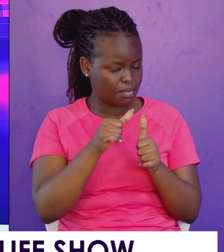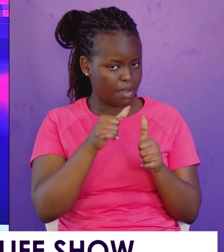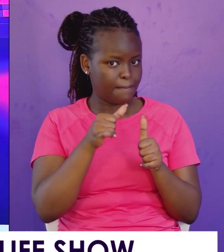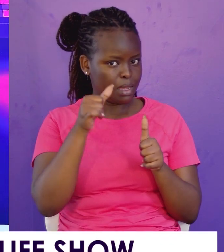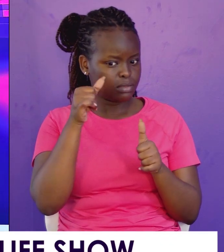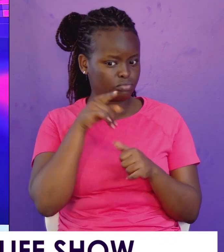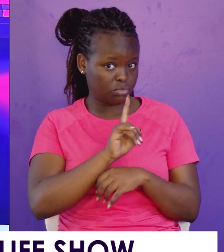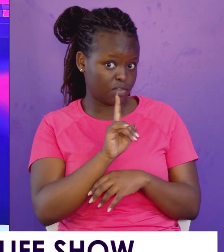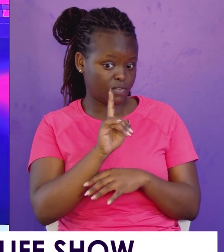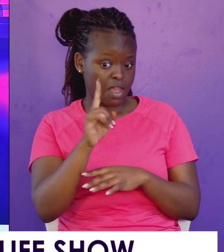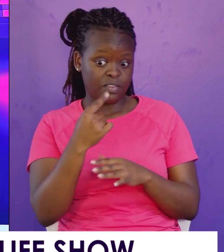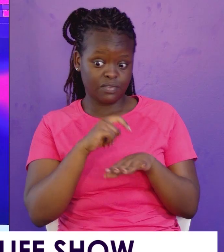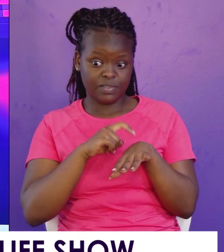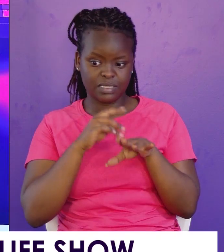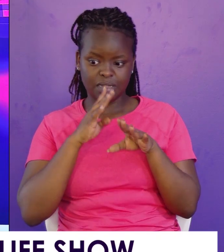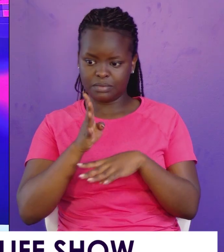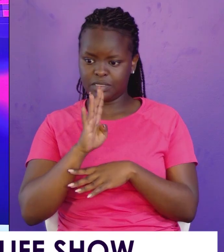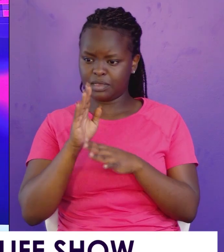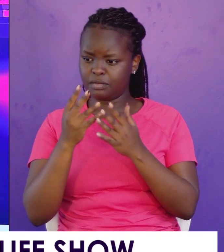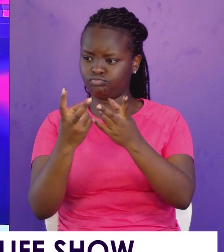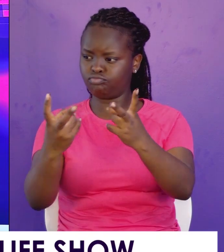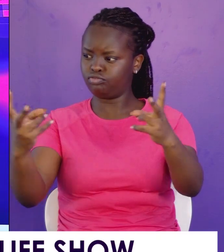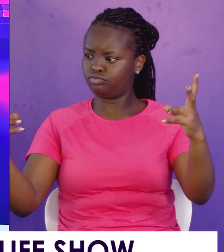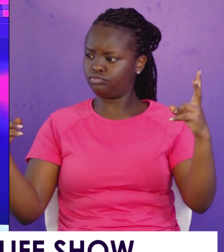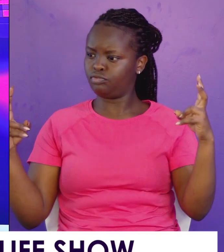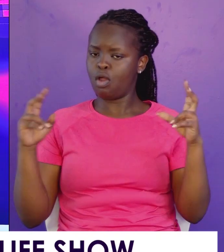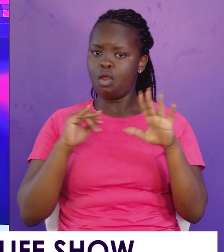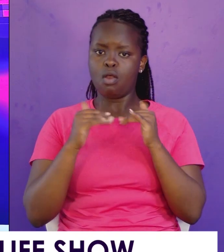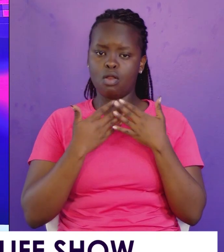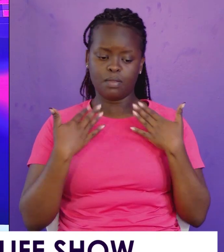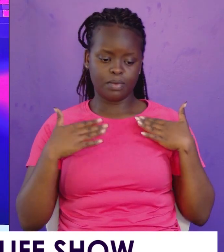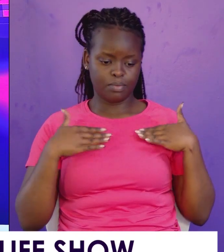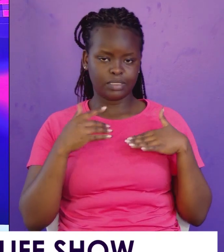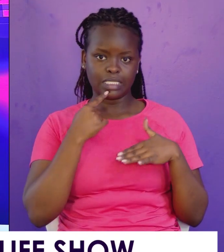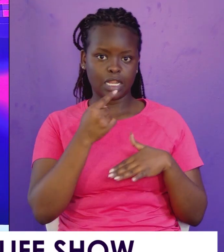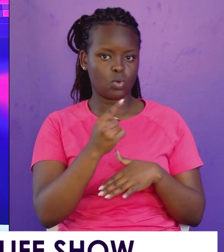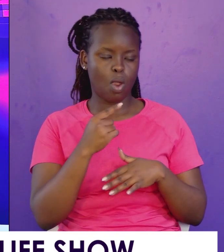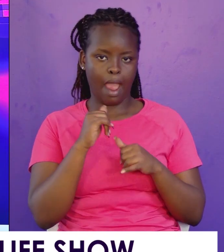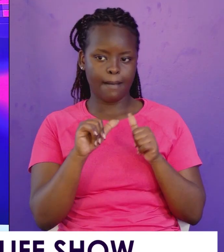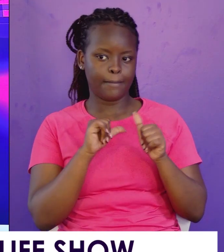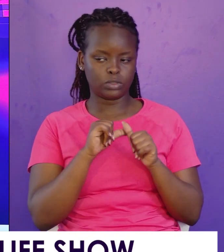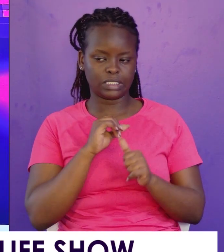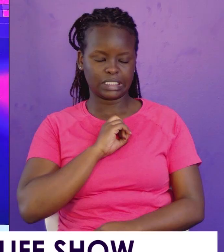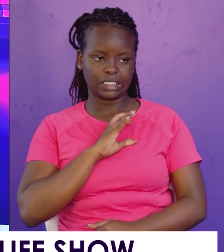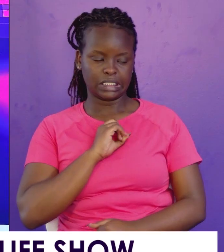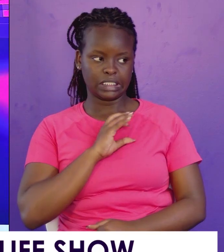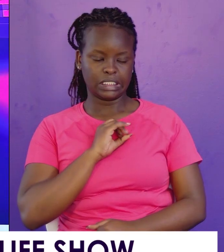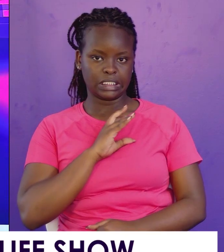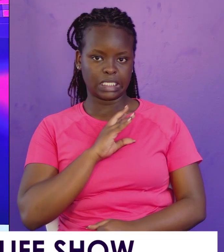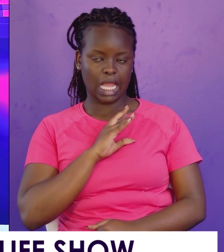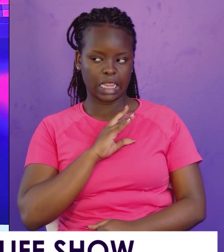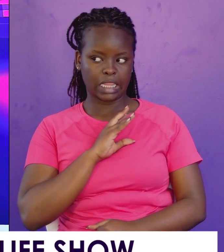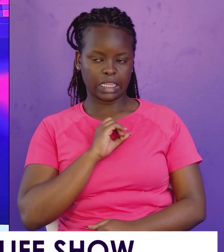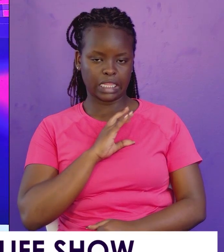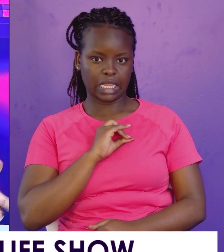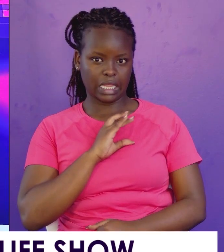first time you spoke in front of a crowd. Yeah. Everybody will tell you about butterflies. Yeah. People see butterflies when they get